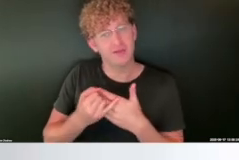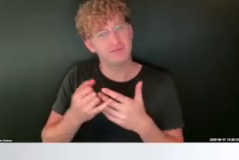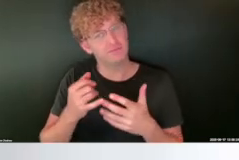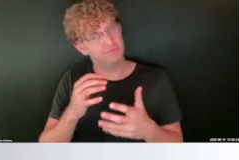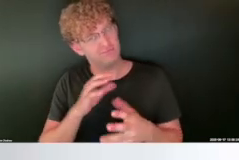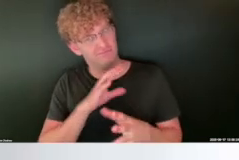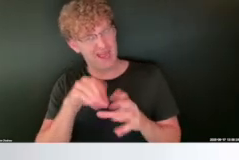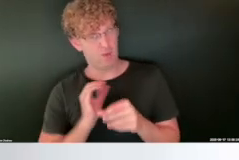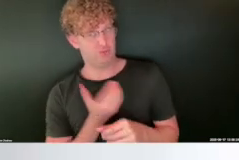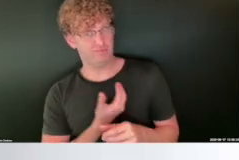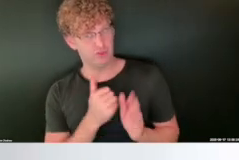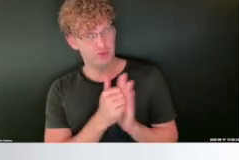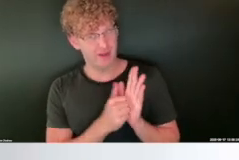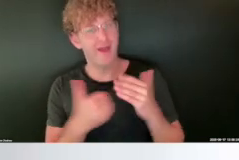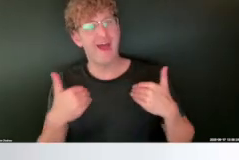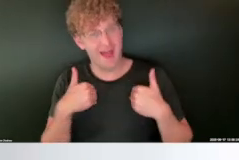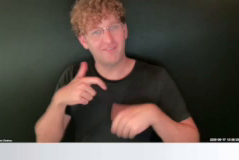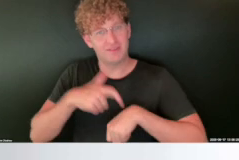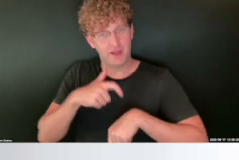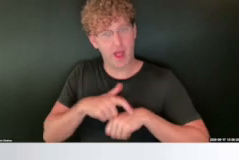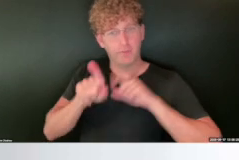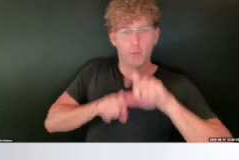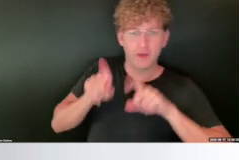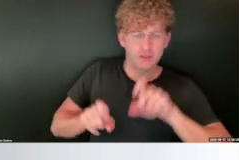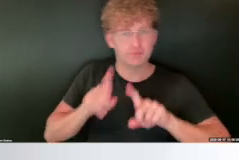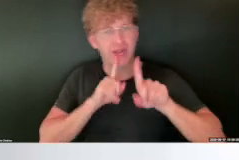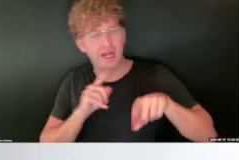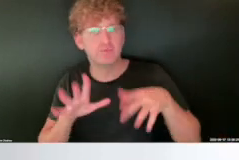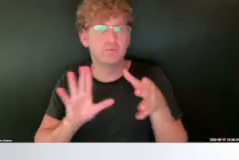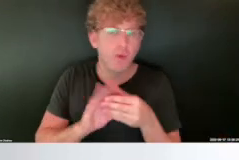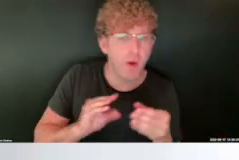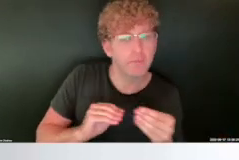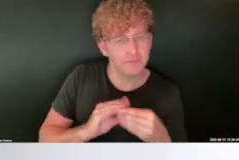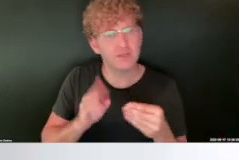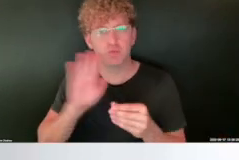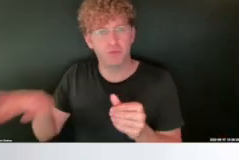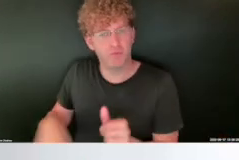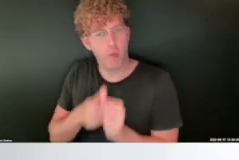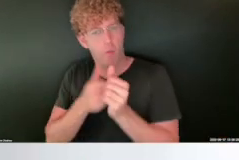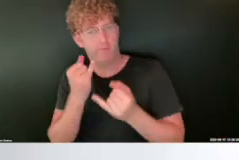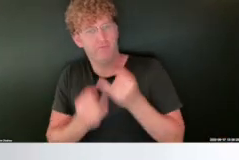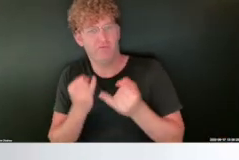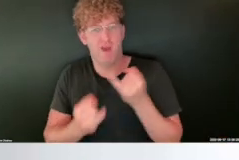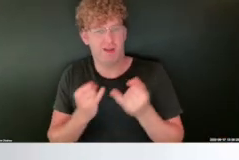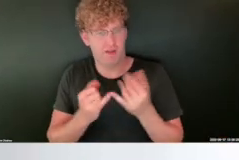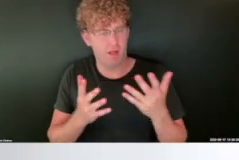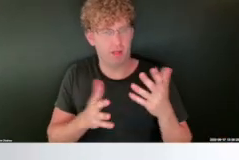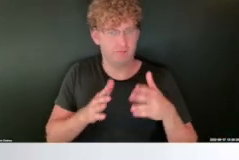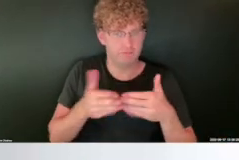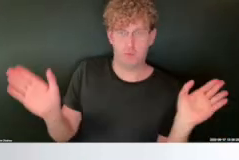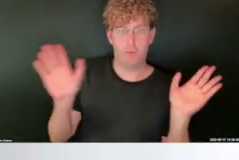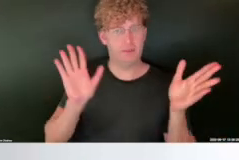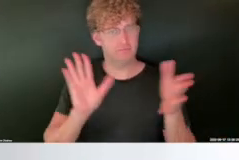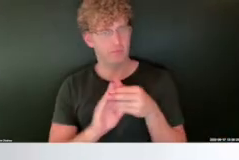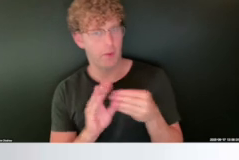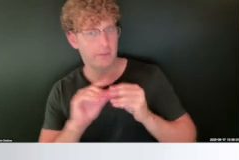and provide comments. We'll follow up with a final open comments and question and answer session and wrap up with a